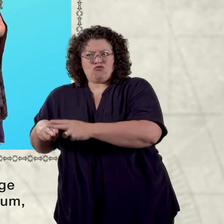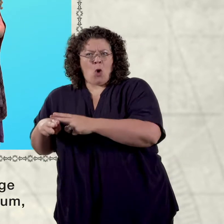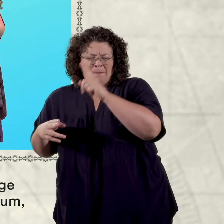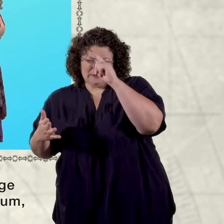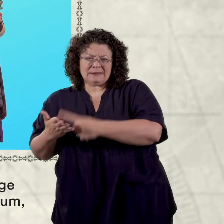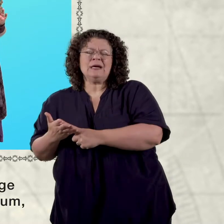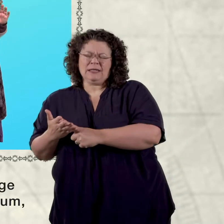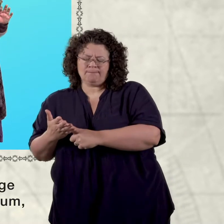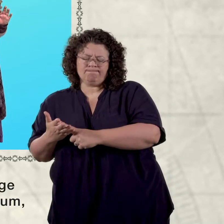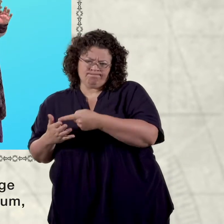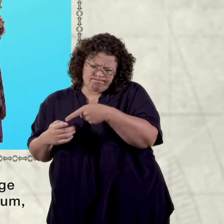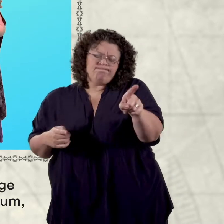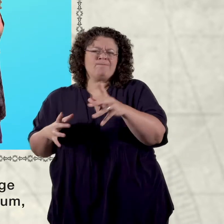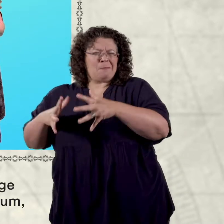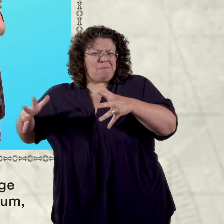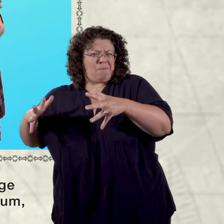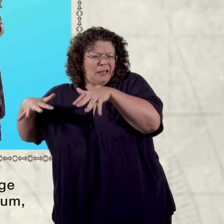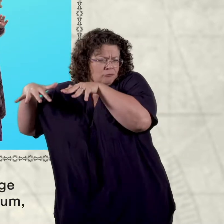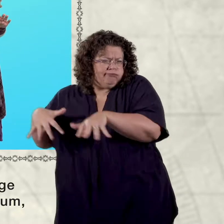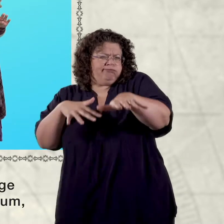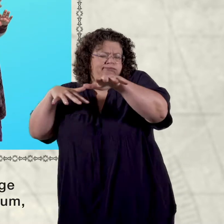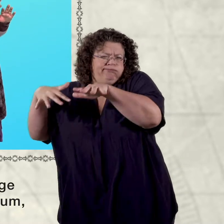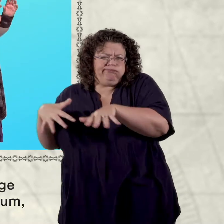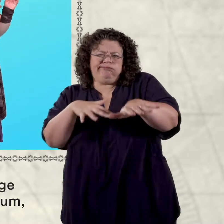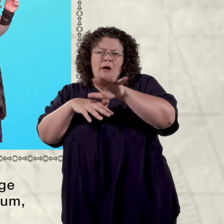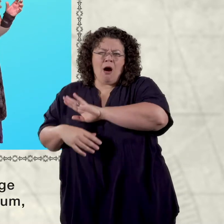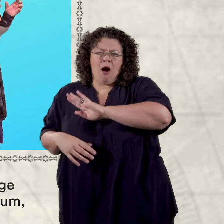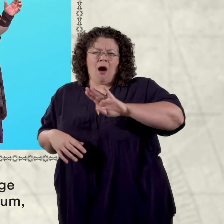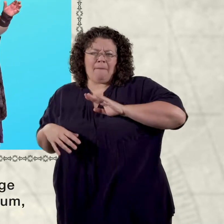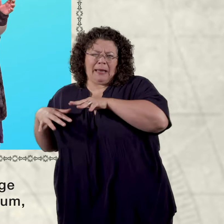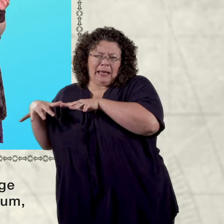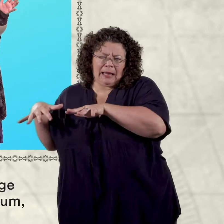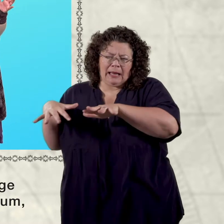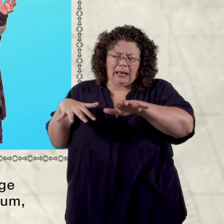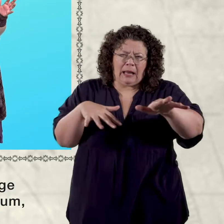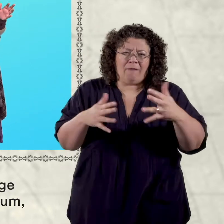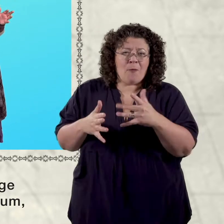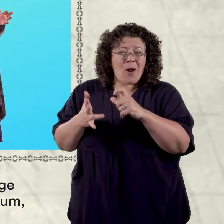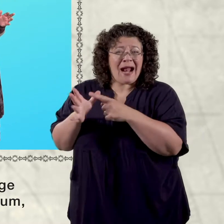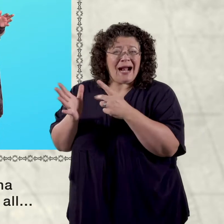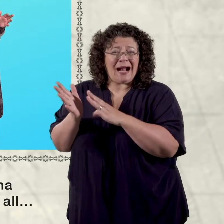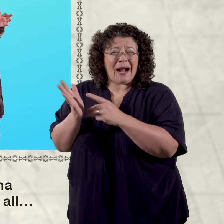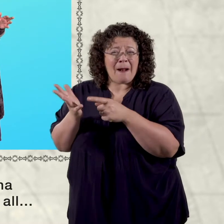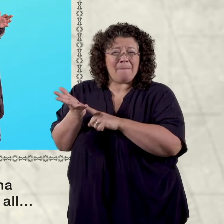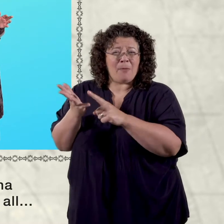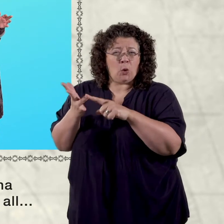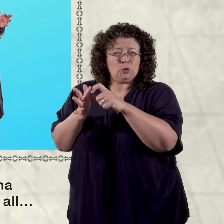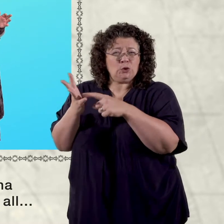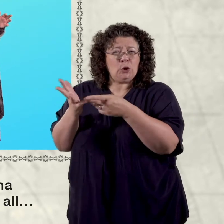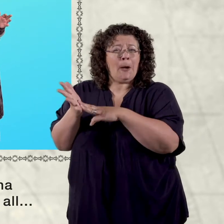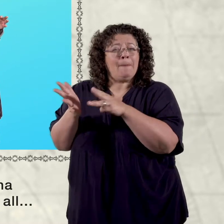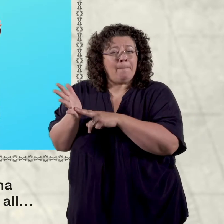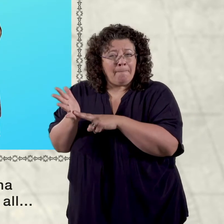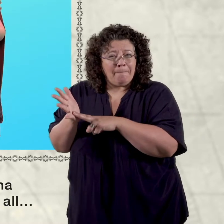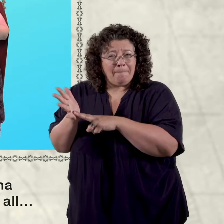to send a large army all the way from Camulodunum, their British capital